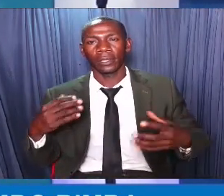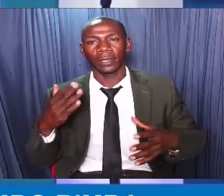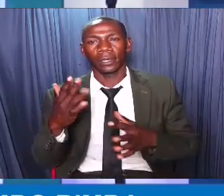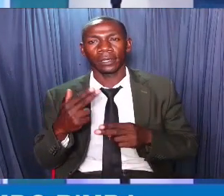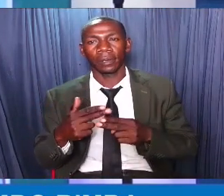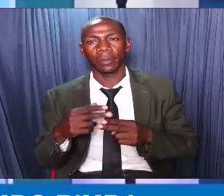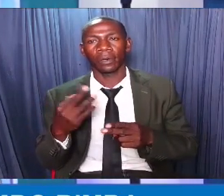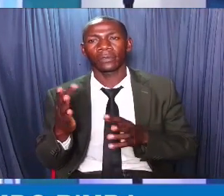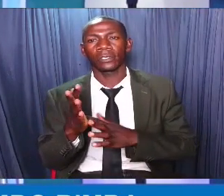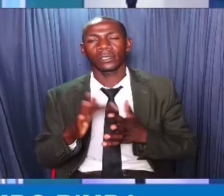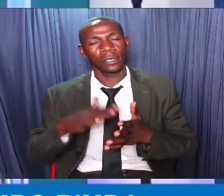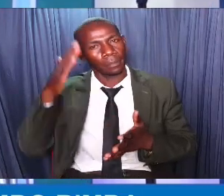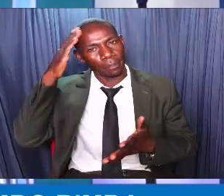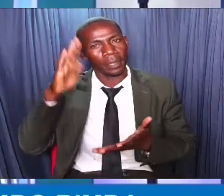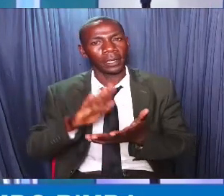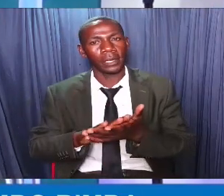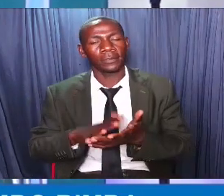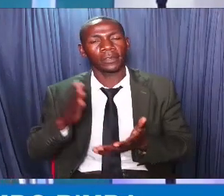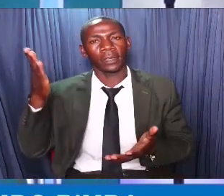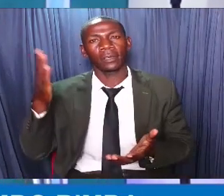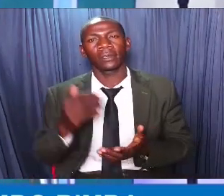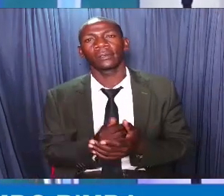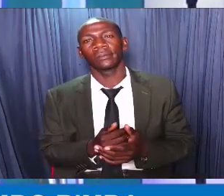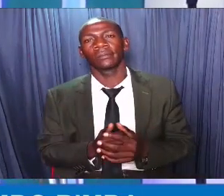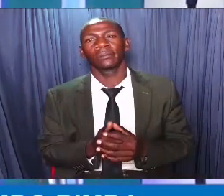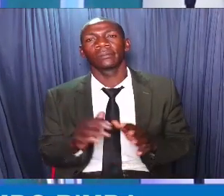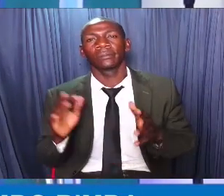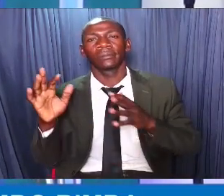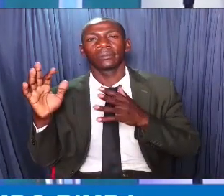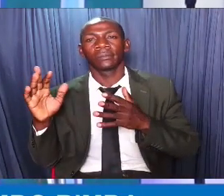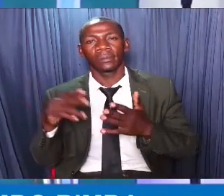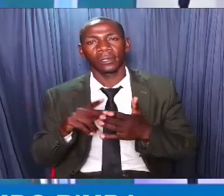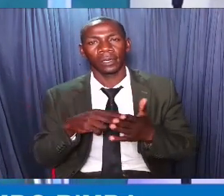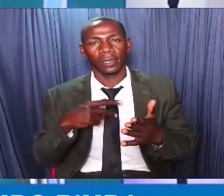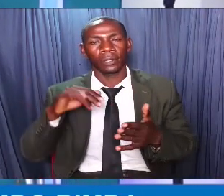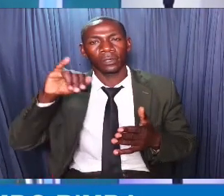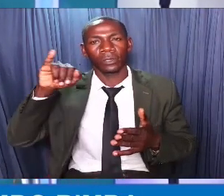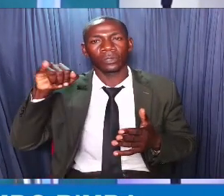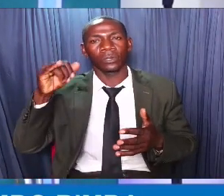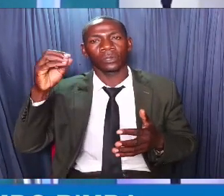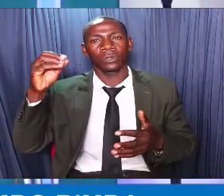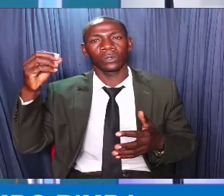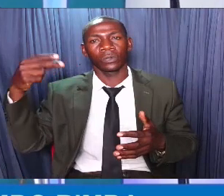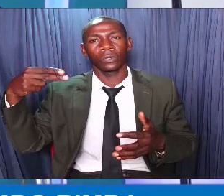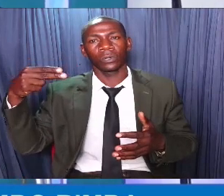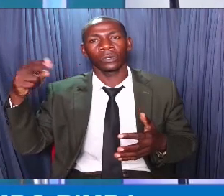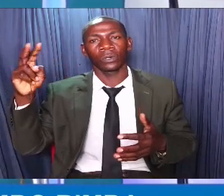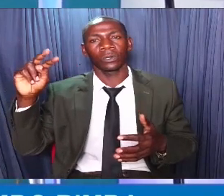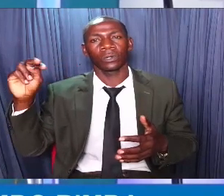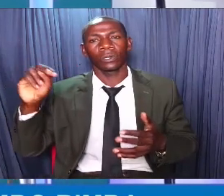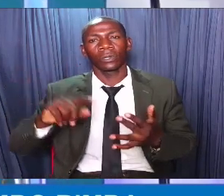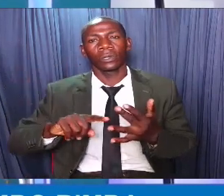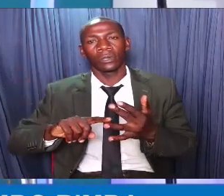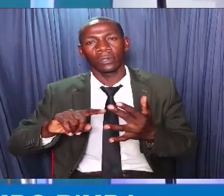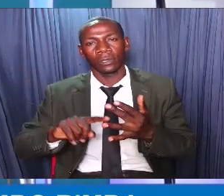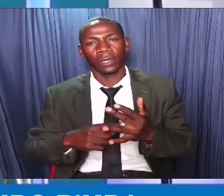healed in the name of Jesus. Maana waliamini Yesu. Because they believe in Jesus. Tusomee Johana. Read for us John. Tumeanza lakini